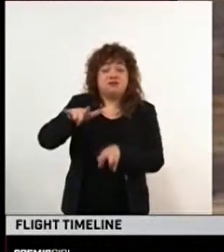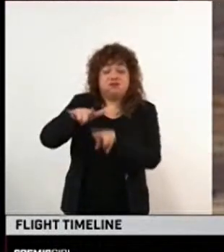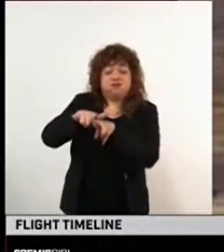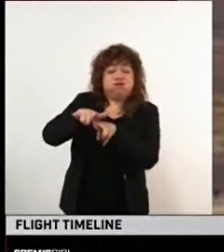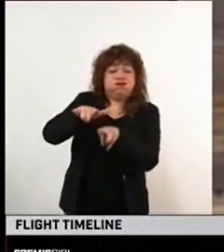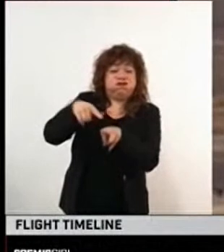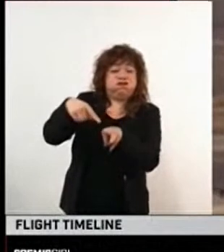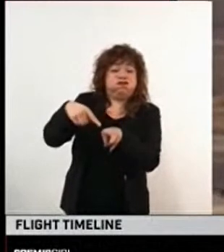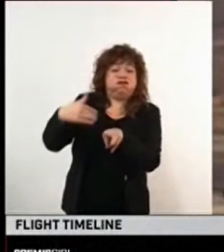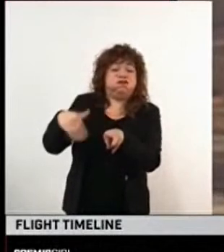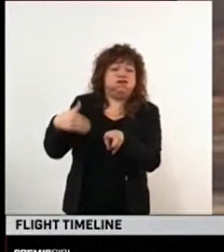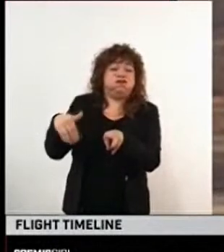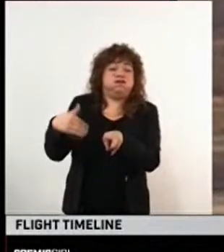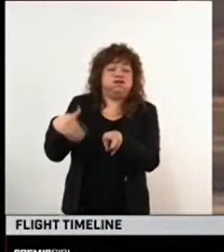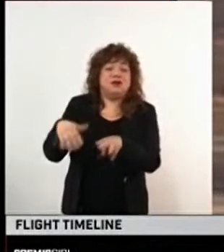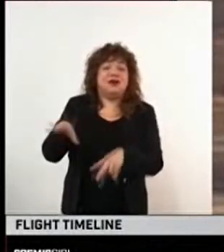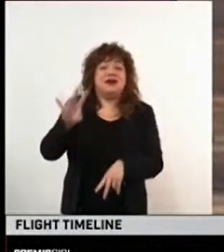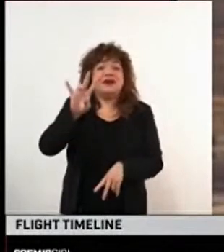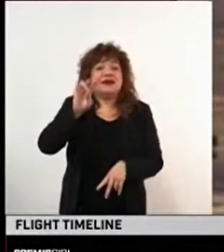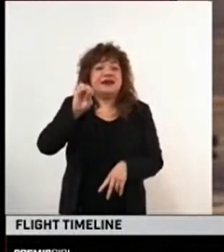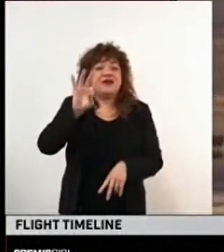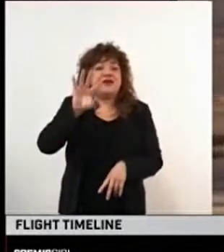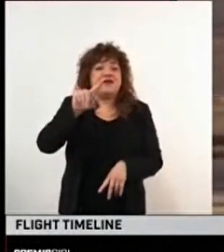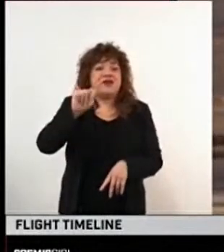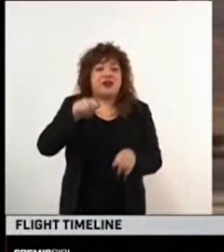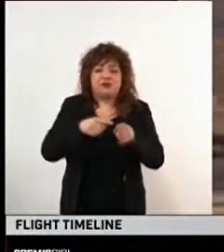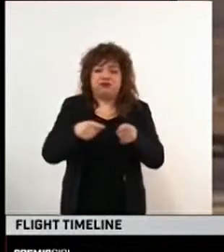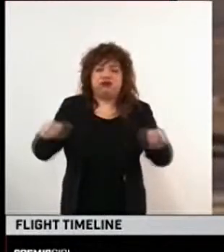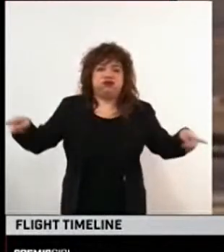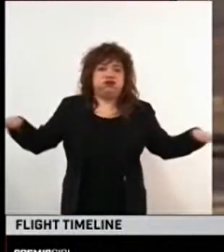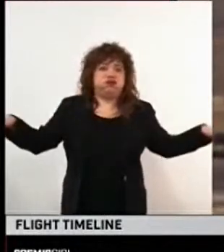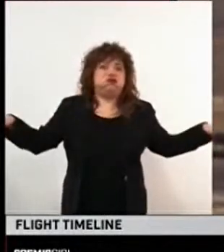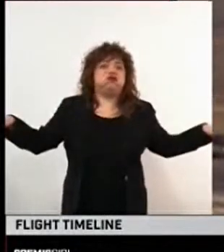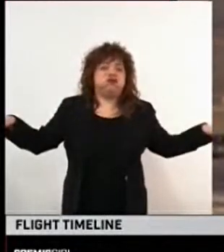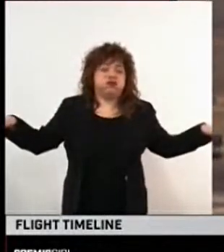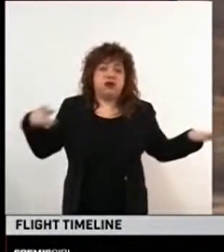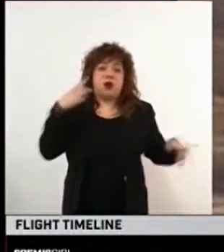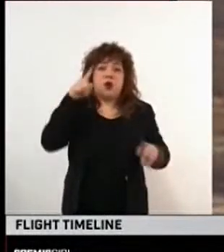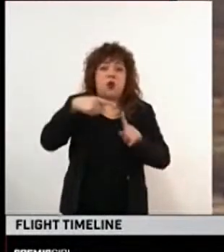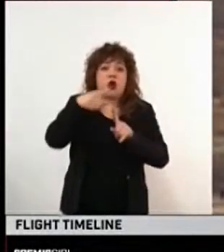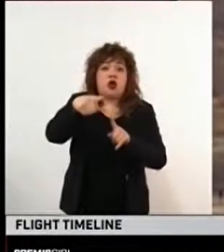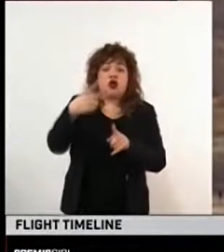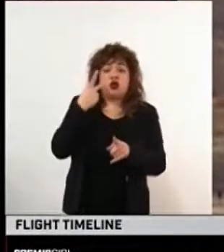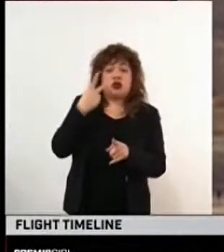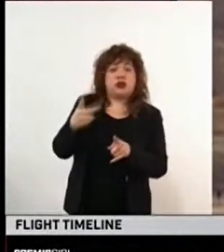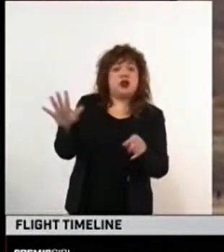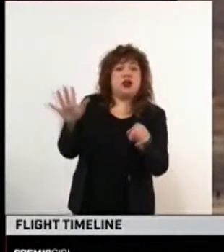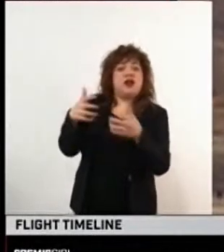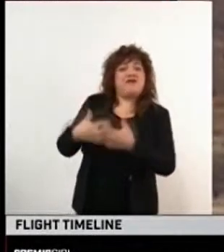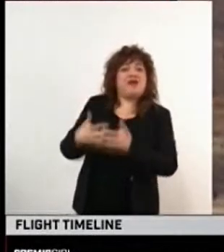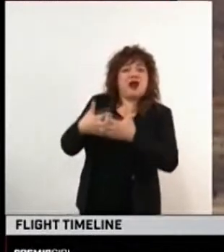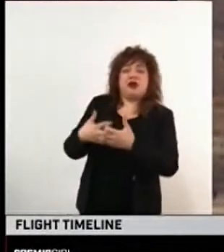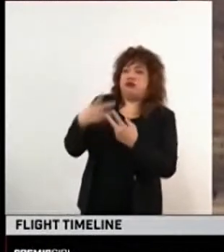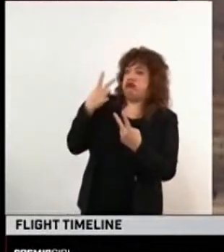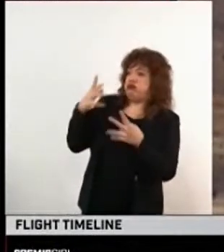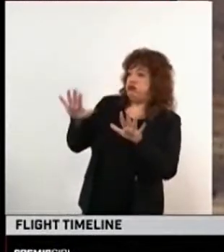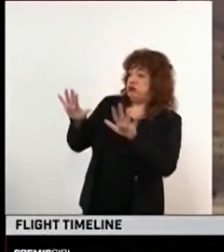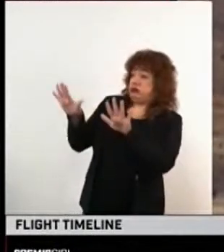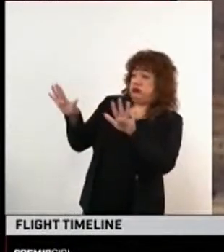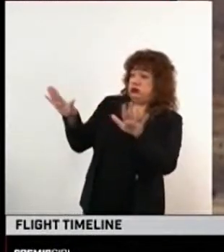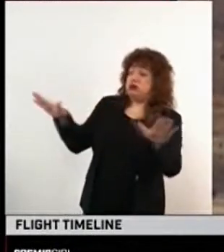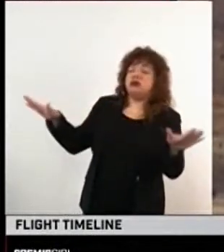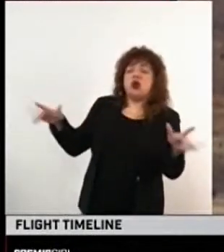now Launcher 1 is 70 feet long, and when you're up next to Launcher 1, fully integrated in the factory, she looks to be a fairly